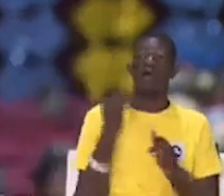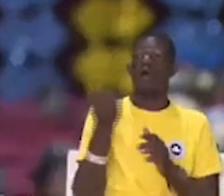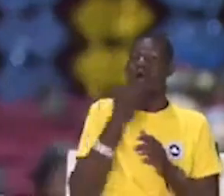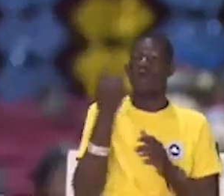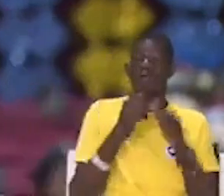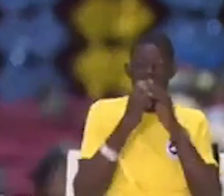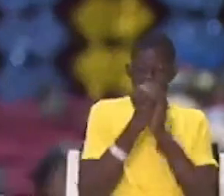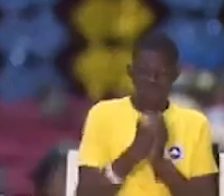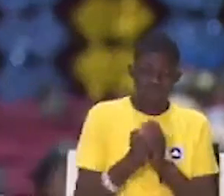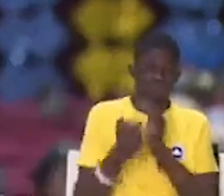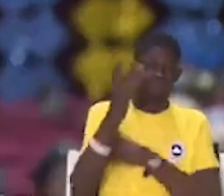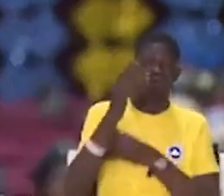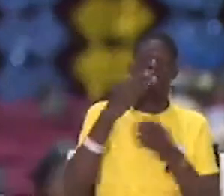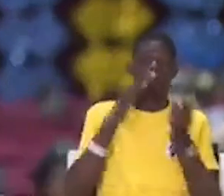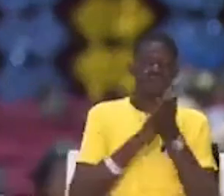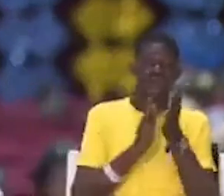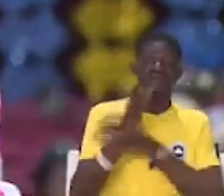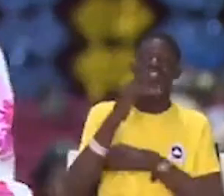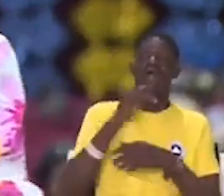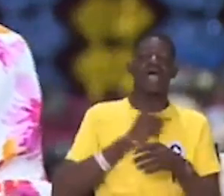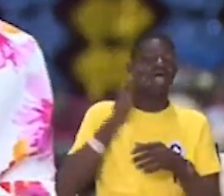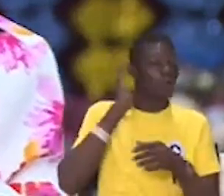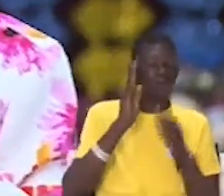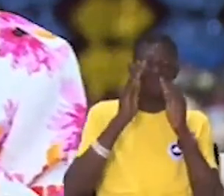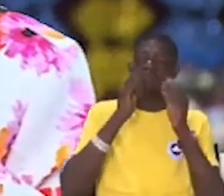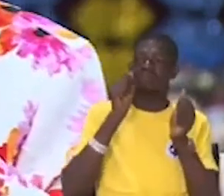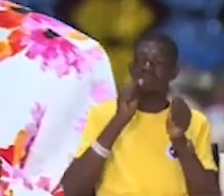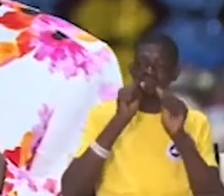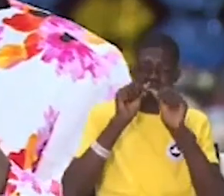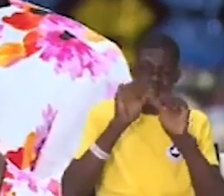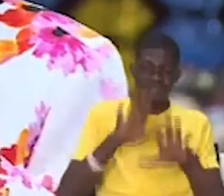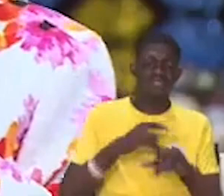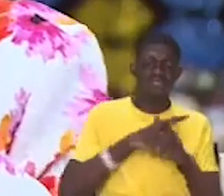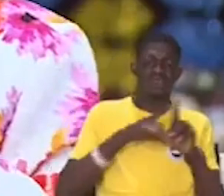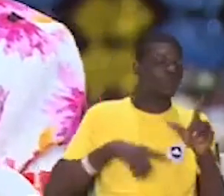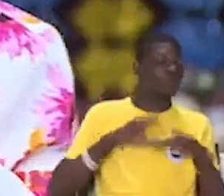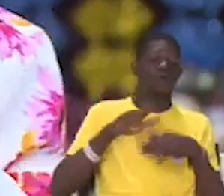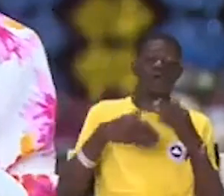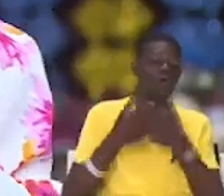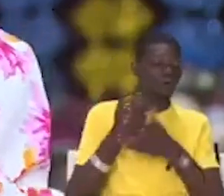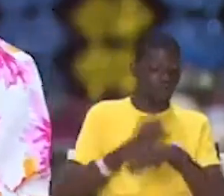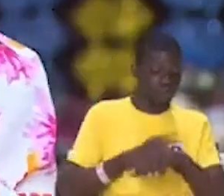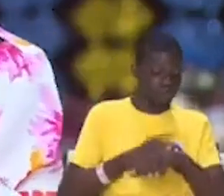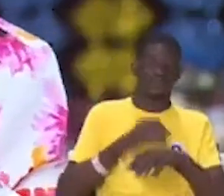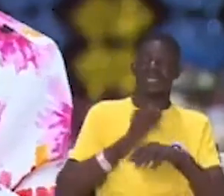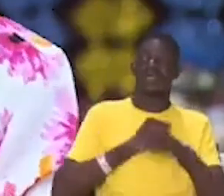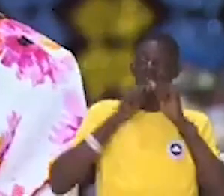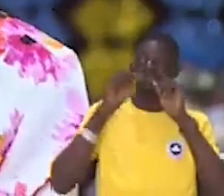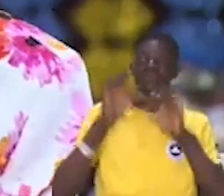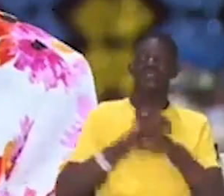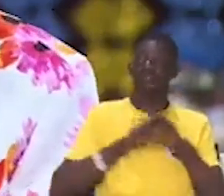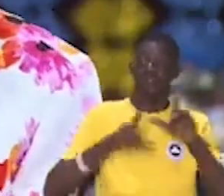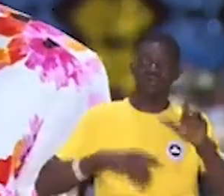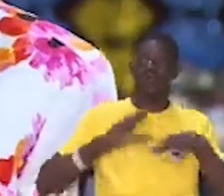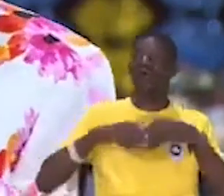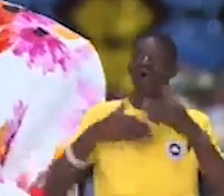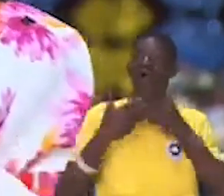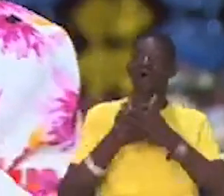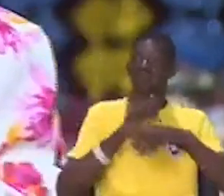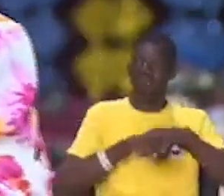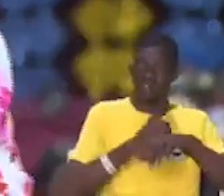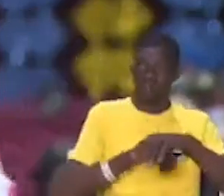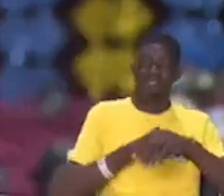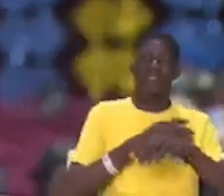1, he says, I will bless the Lord at all times. Psalm 34 verse 1, I will bless the Lord at all